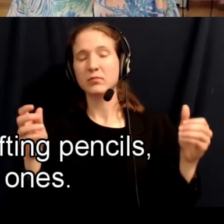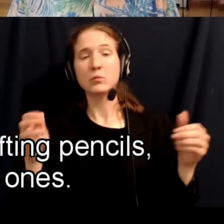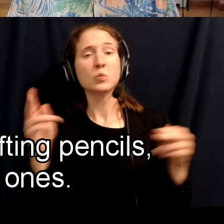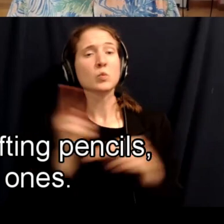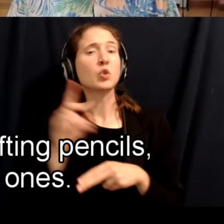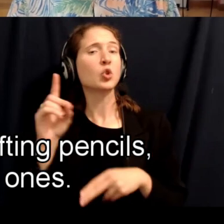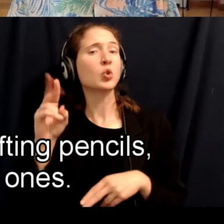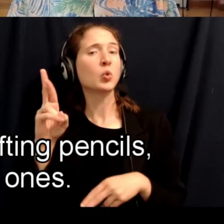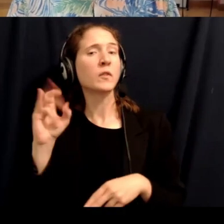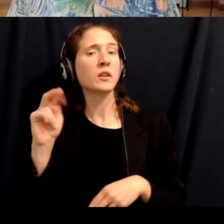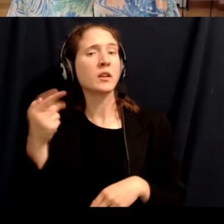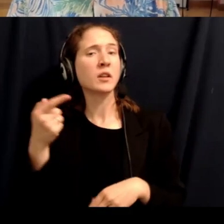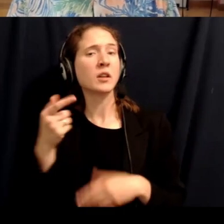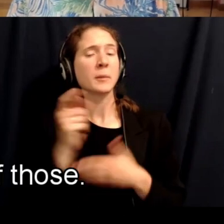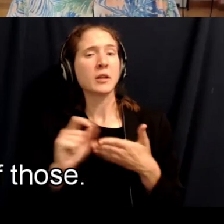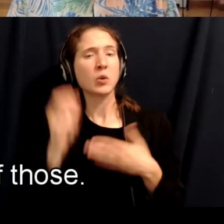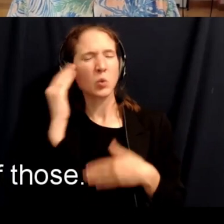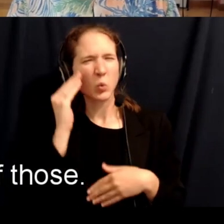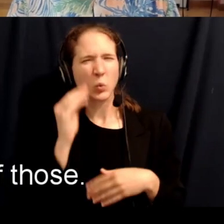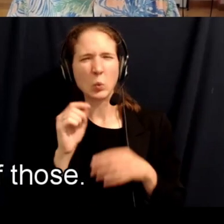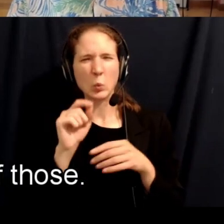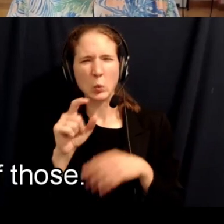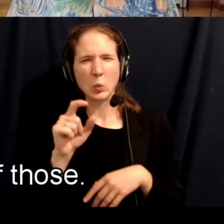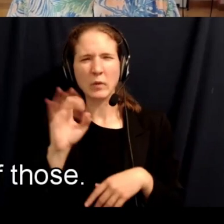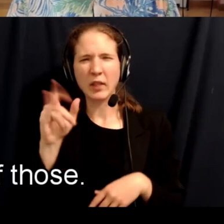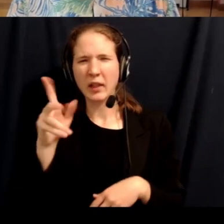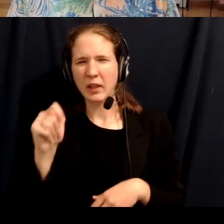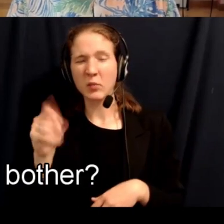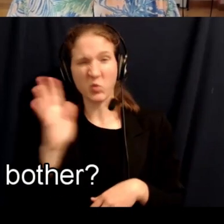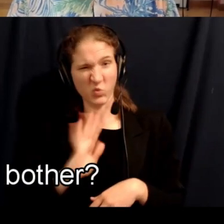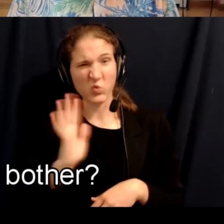pencils, those flat ones. yeah, So I was using